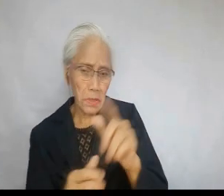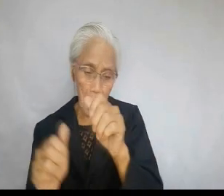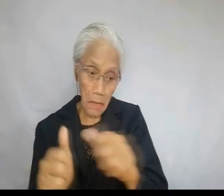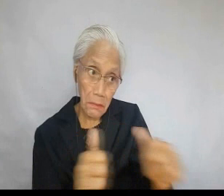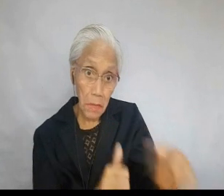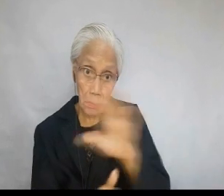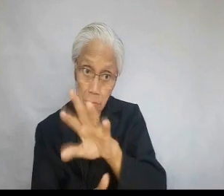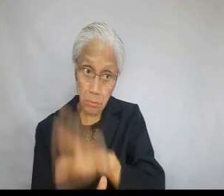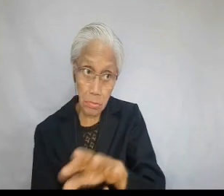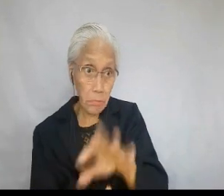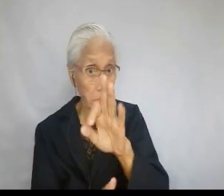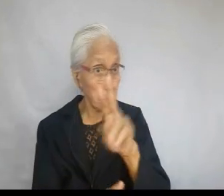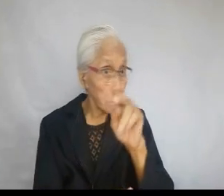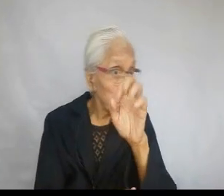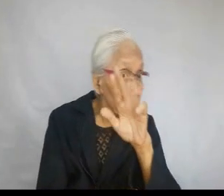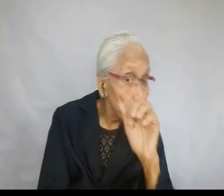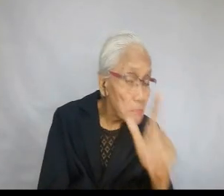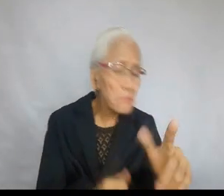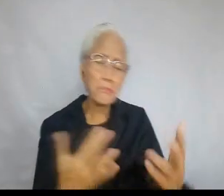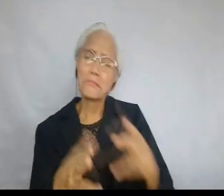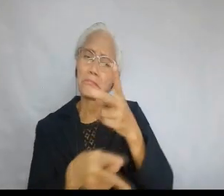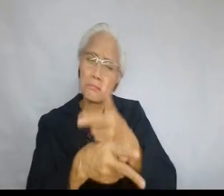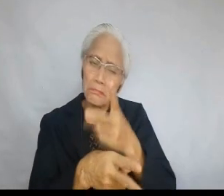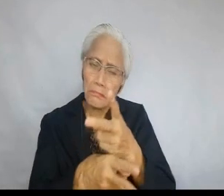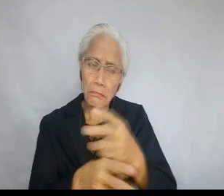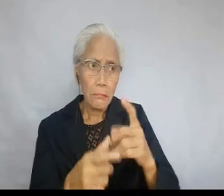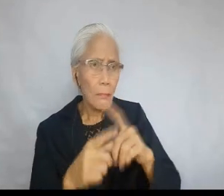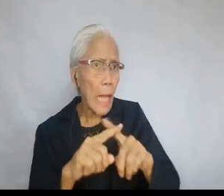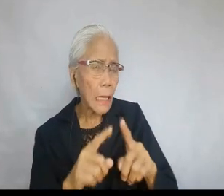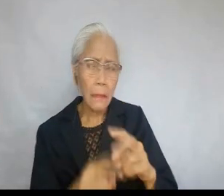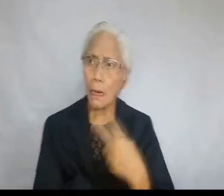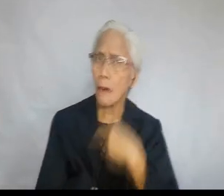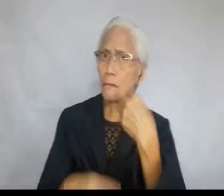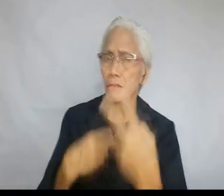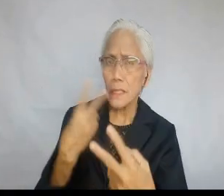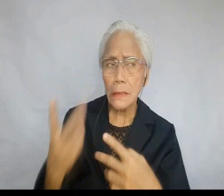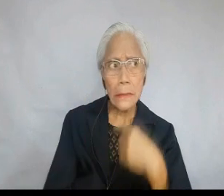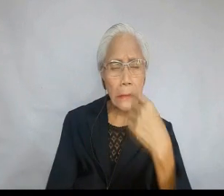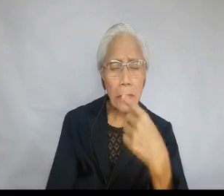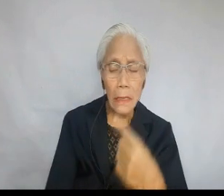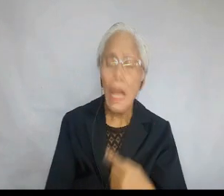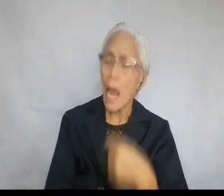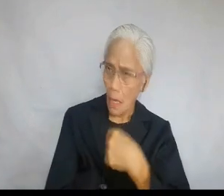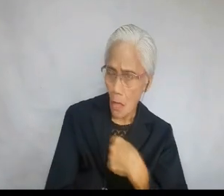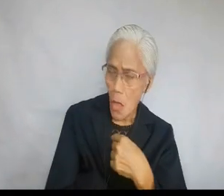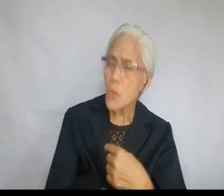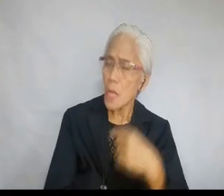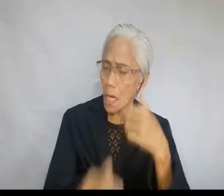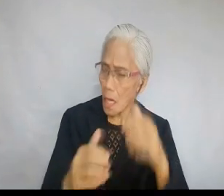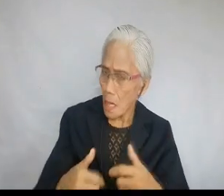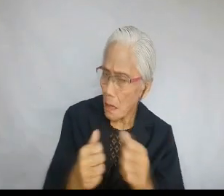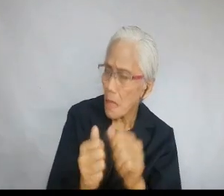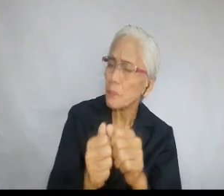funeral, and I will be there for your funeral." A voice called out and said, "I'll leave with you and follow you wherever you